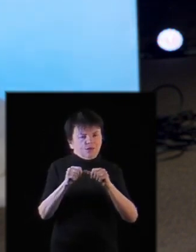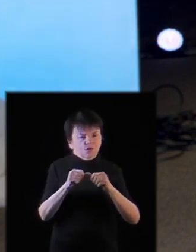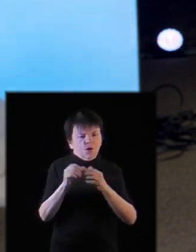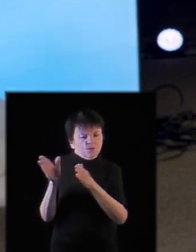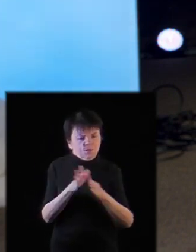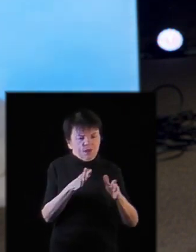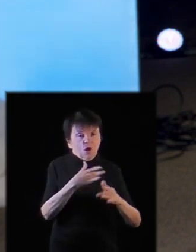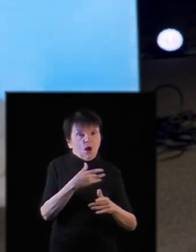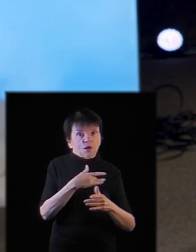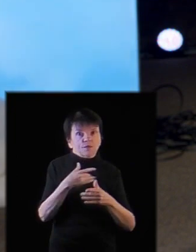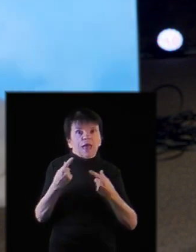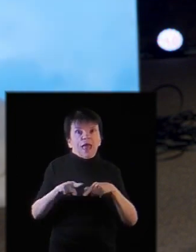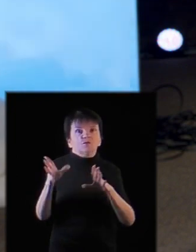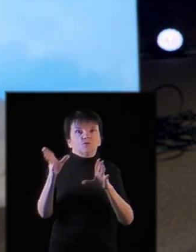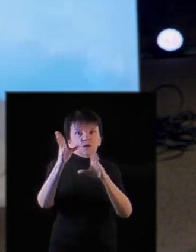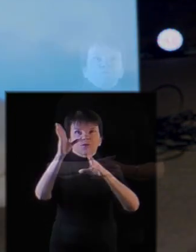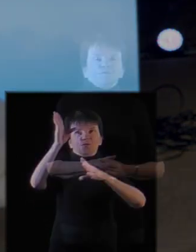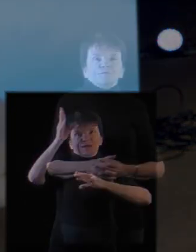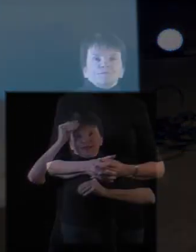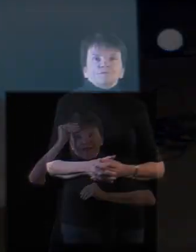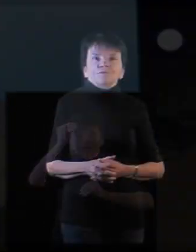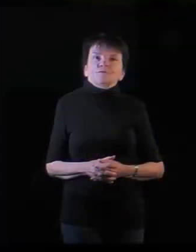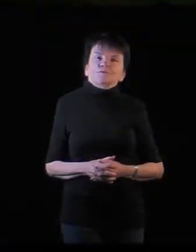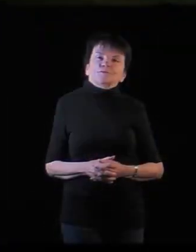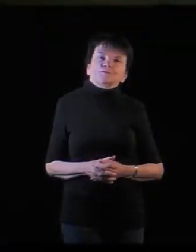we receive the message.